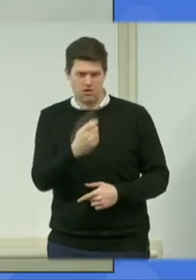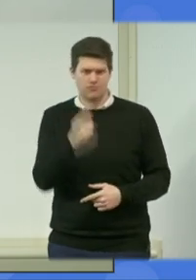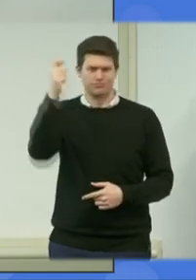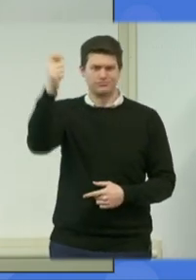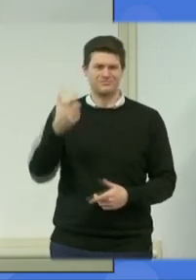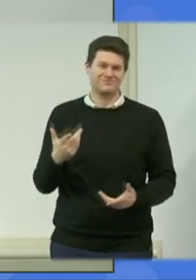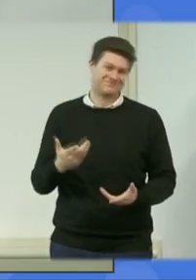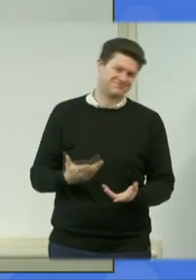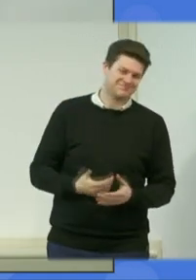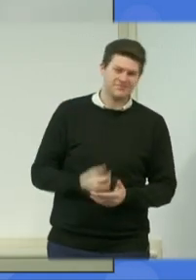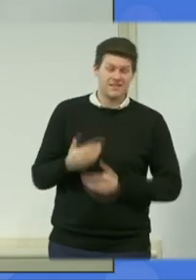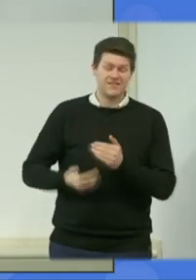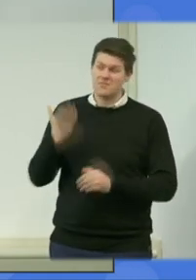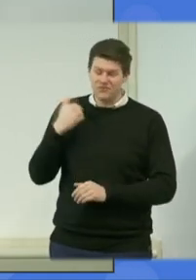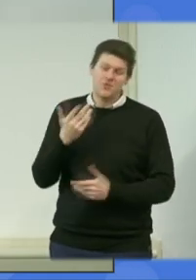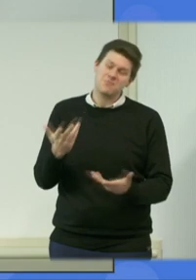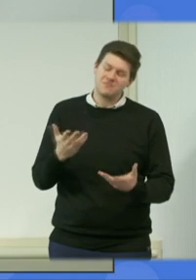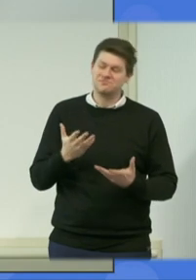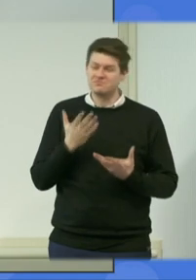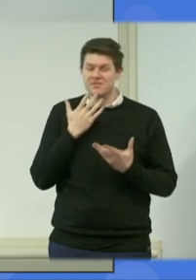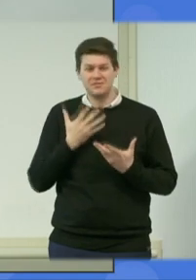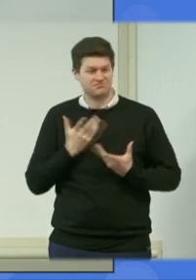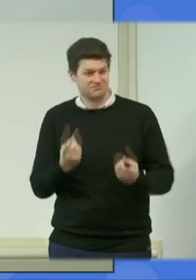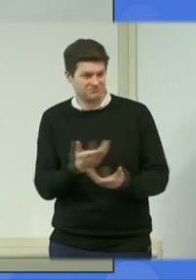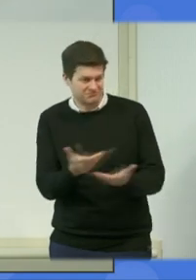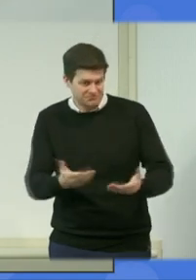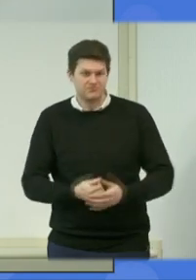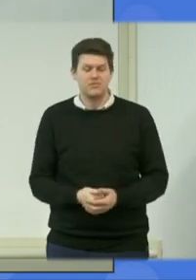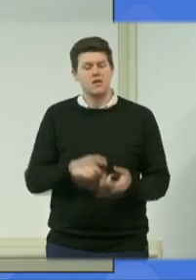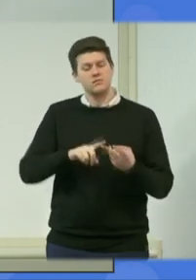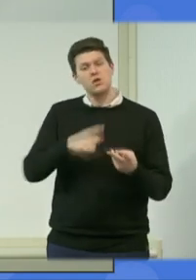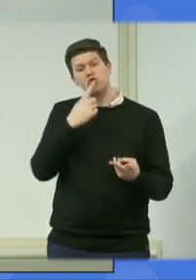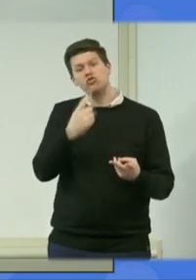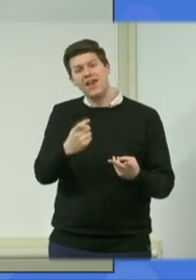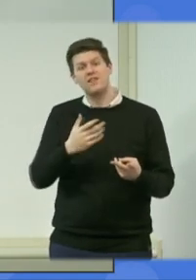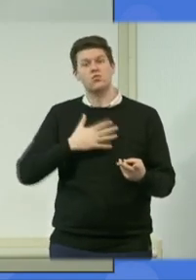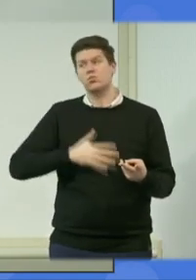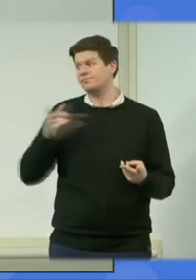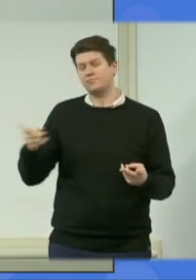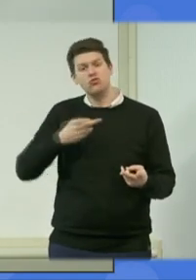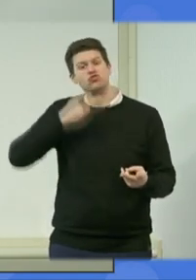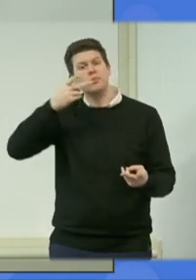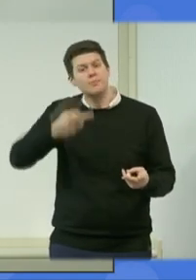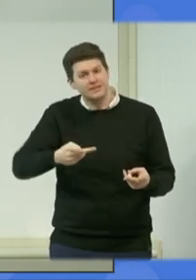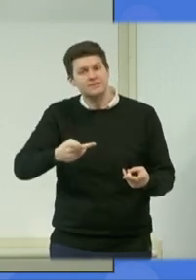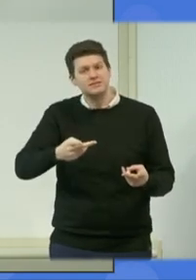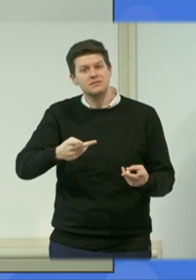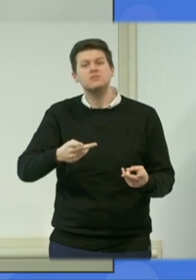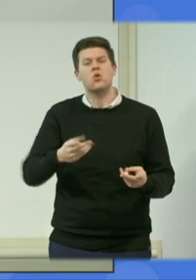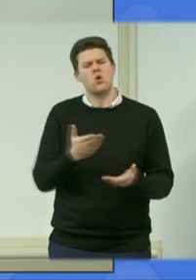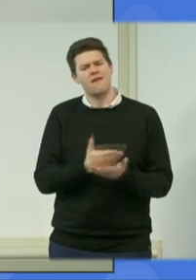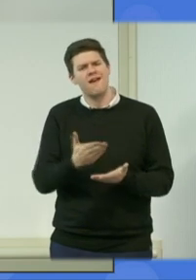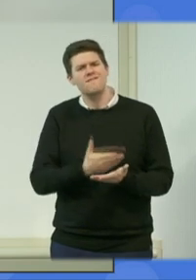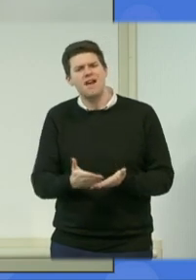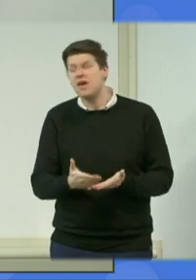please do. And also a red card if you need the speaker to repeat or clarify a point. So they might present the thing that